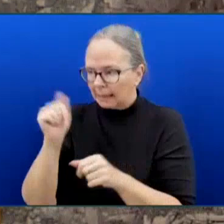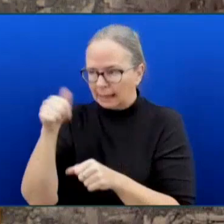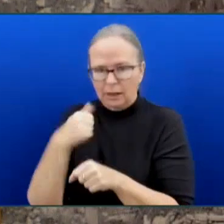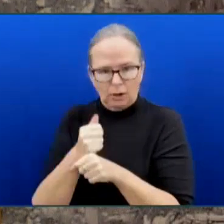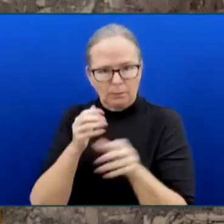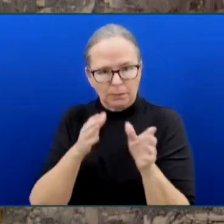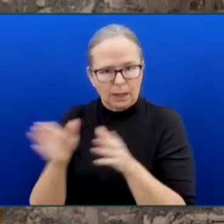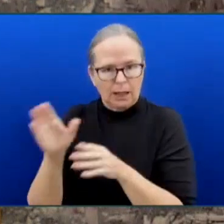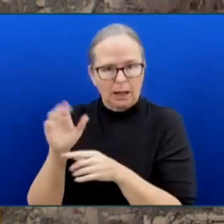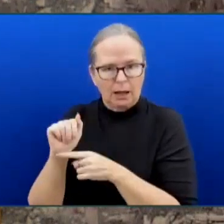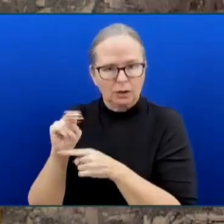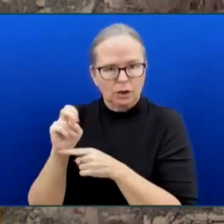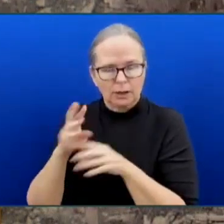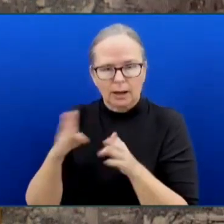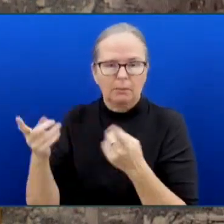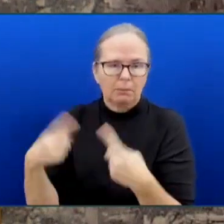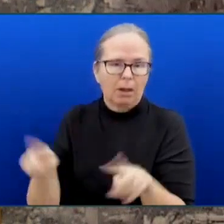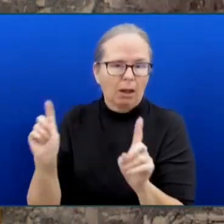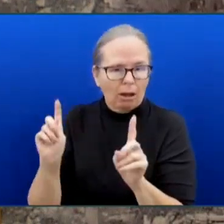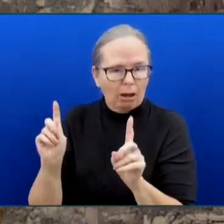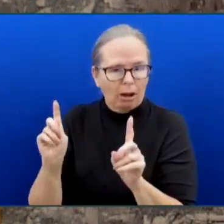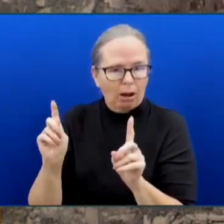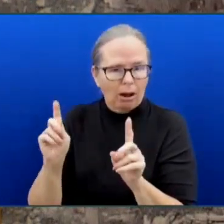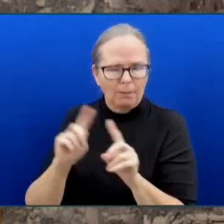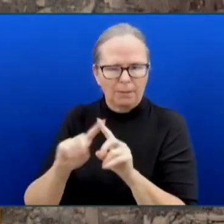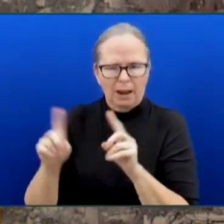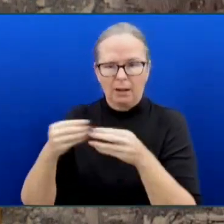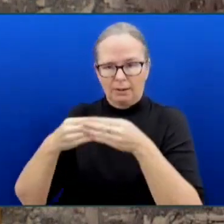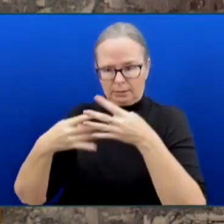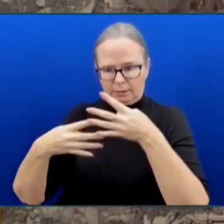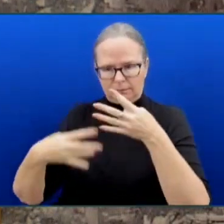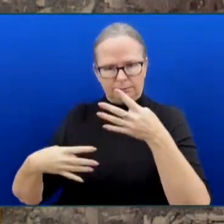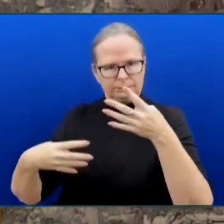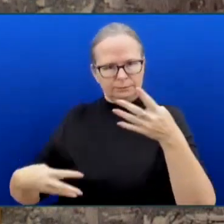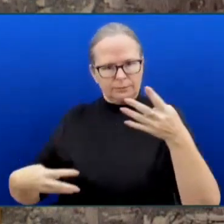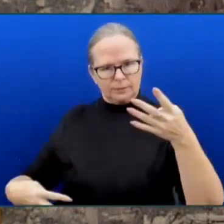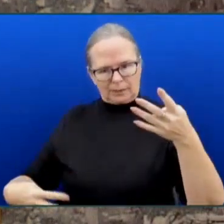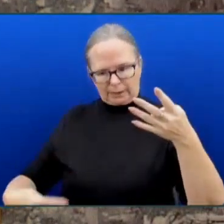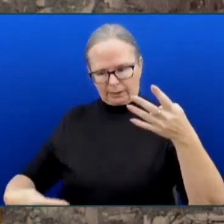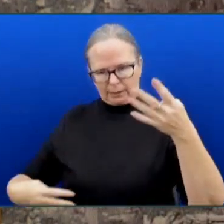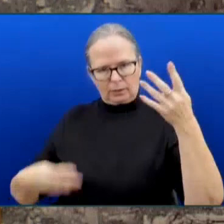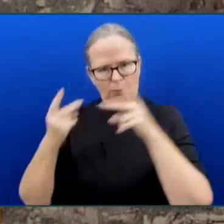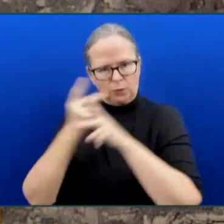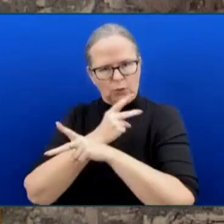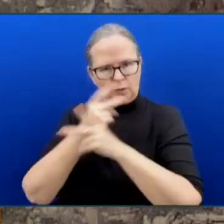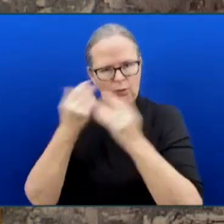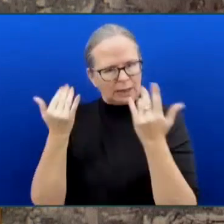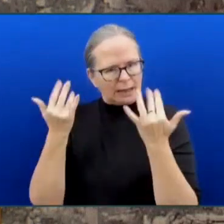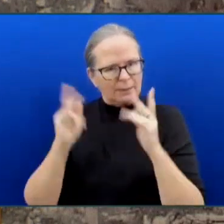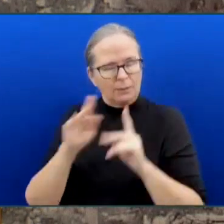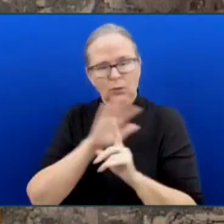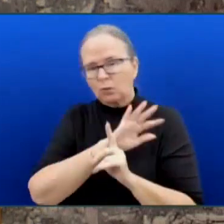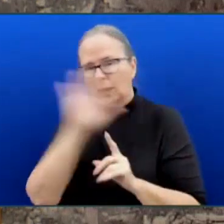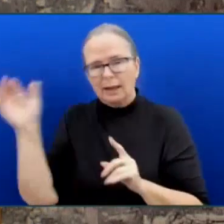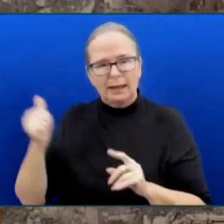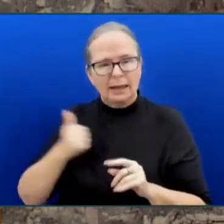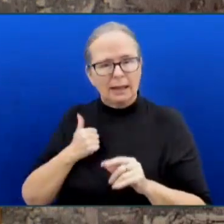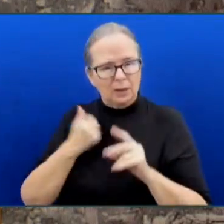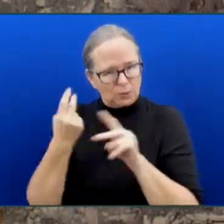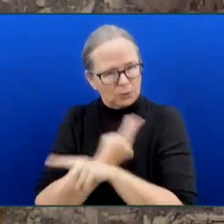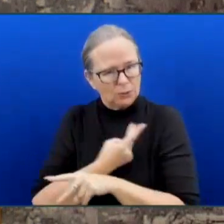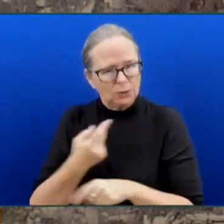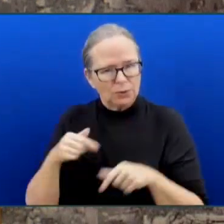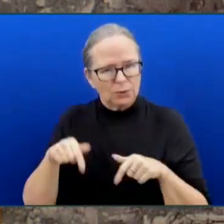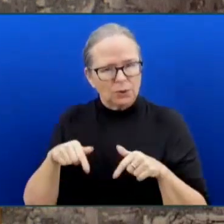now among the worst. And new documents reveal that the Premier's Band-Aid response to the crisis is grossly undelivering